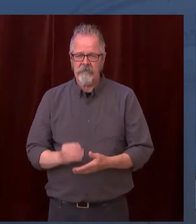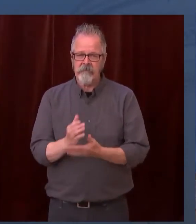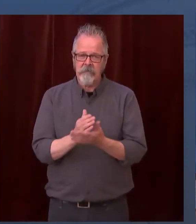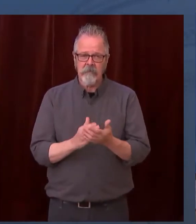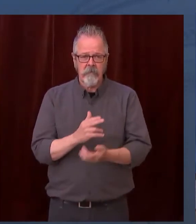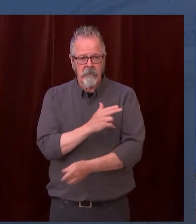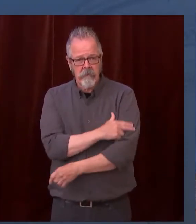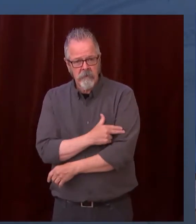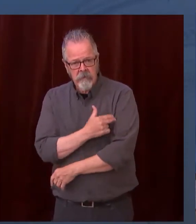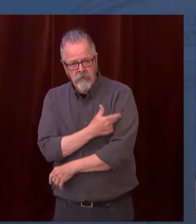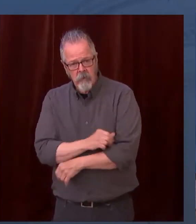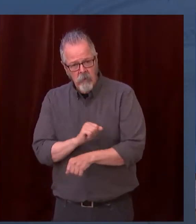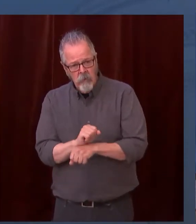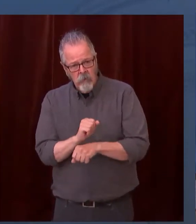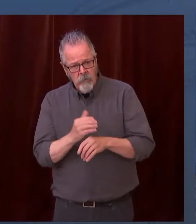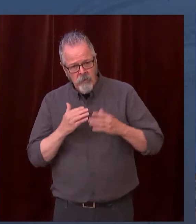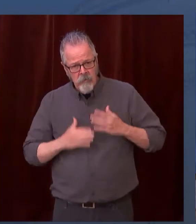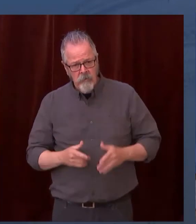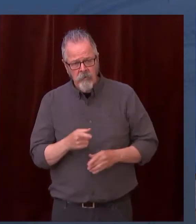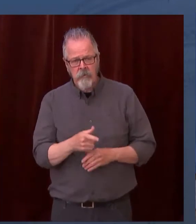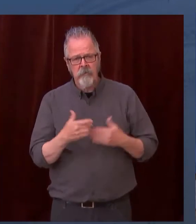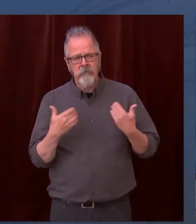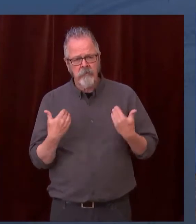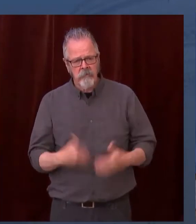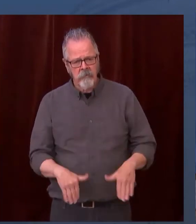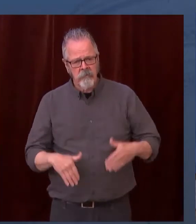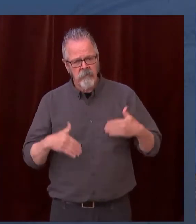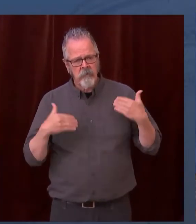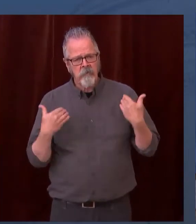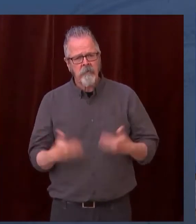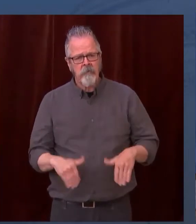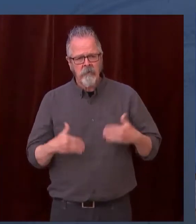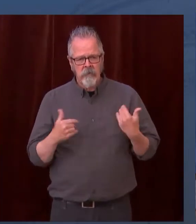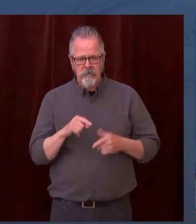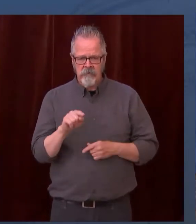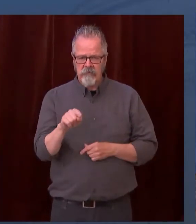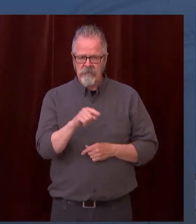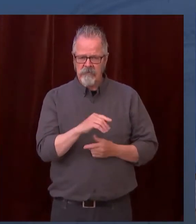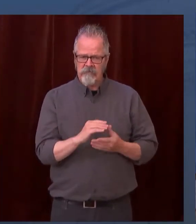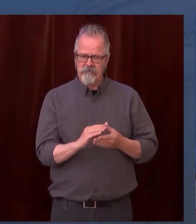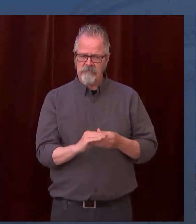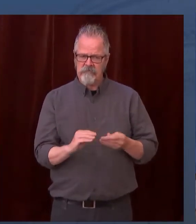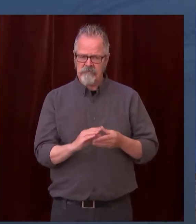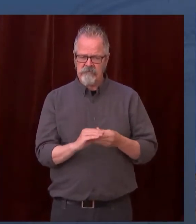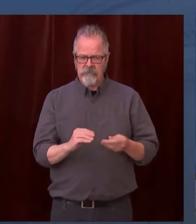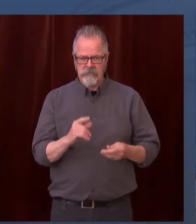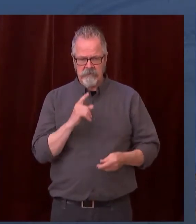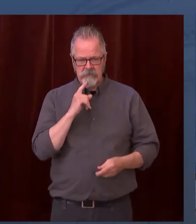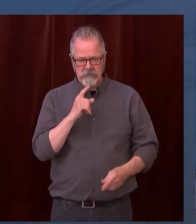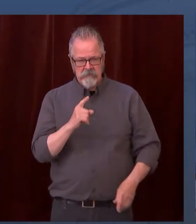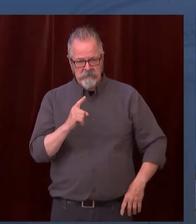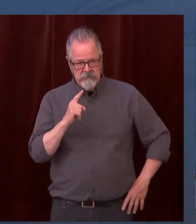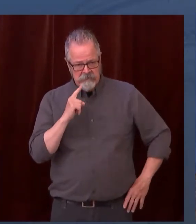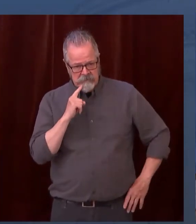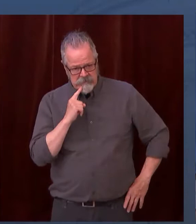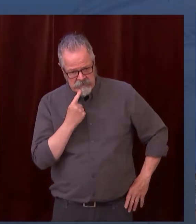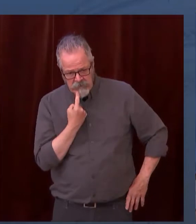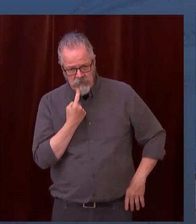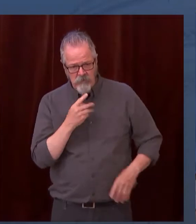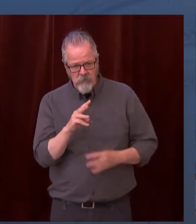grocery store clerk in Tri-Cities telling me about that he feels that every day he goes to work, there's